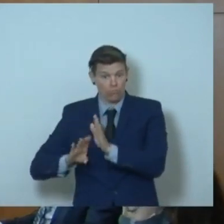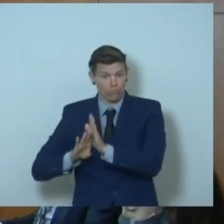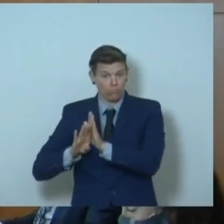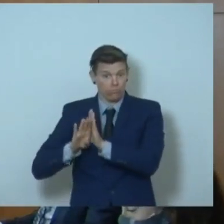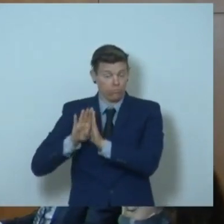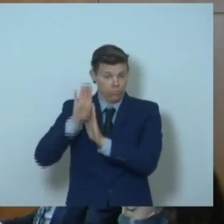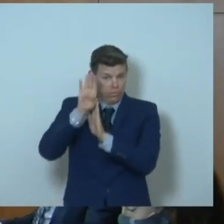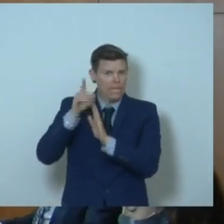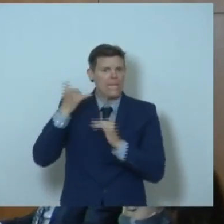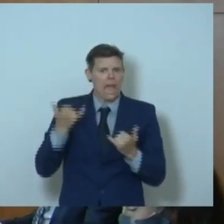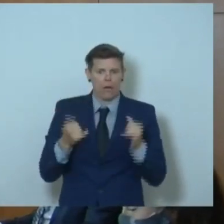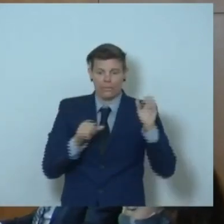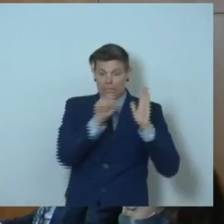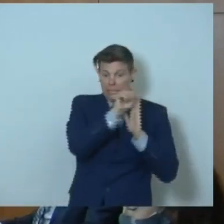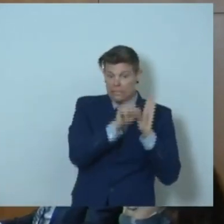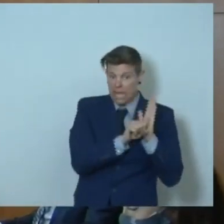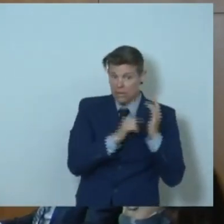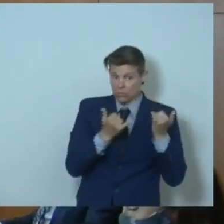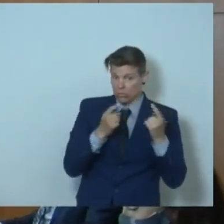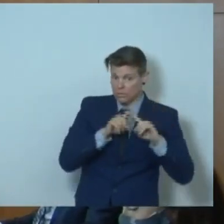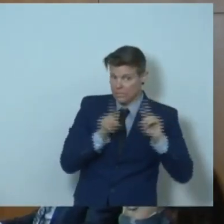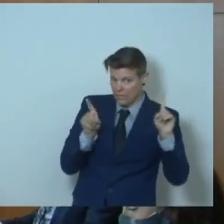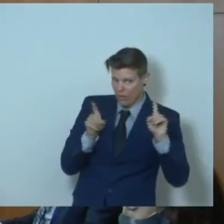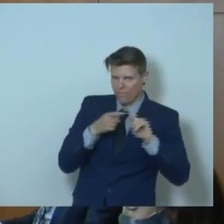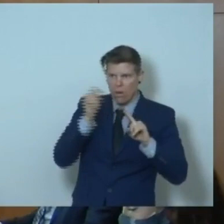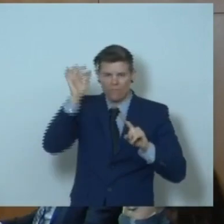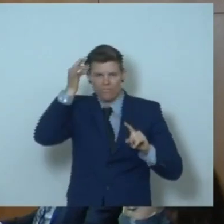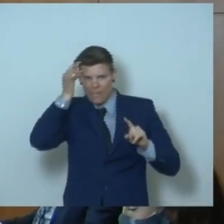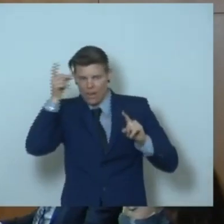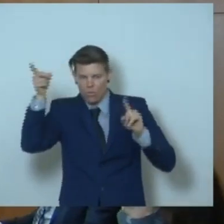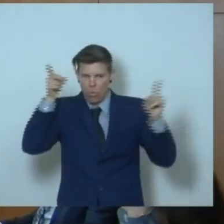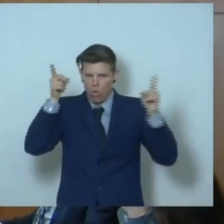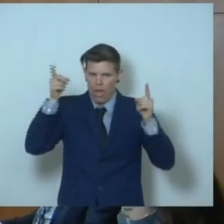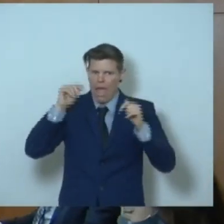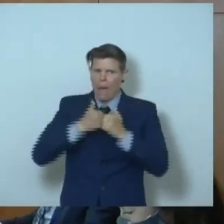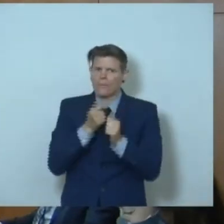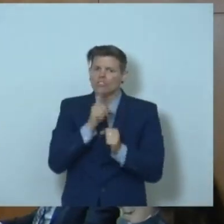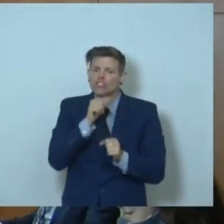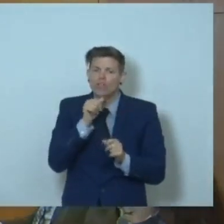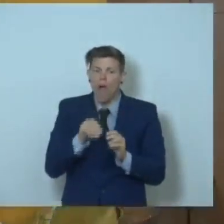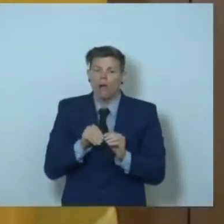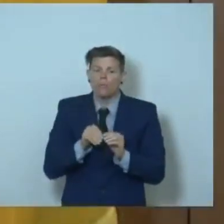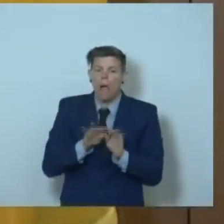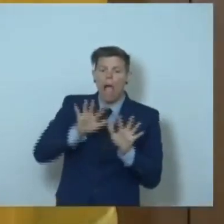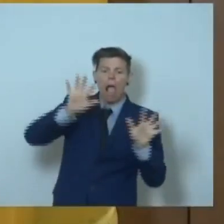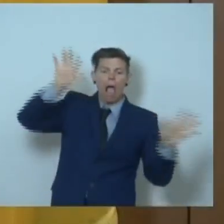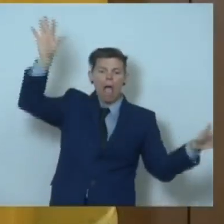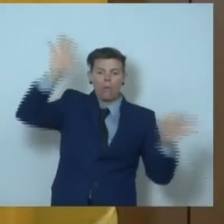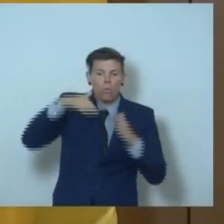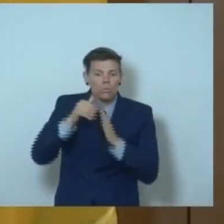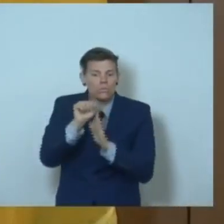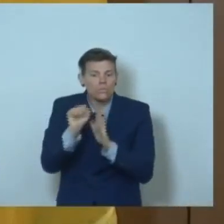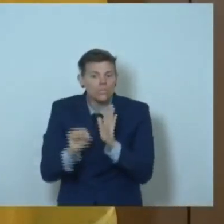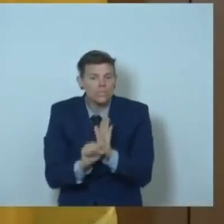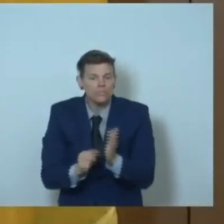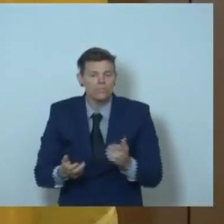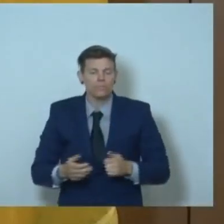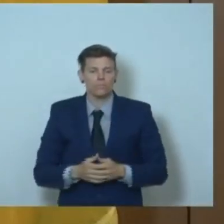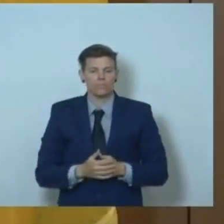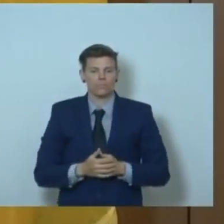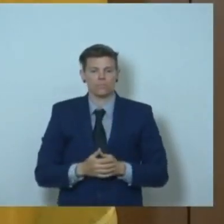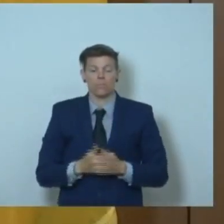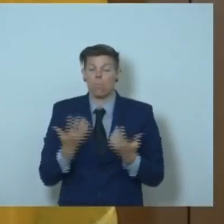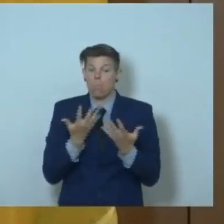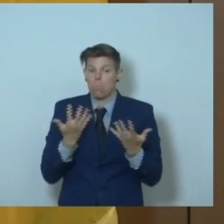government did not do to make sure it doesn't spread to the entire prison system? Well, I mean, I pointed to the things that we did early that they wouldn't